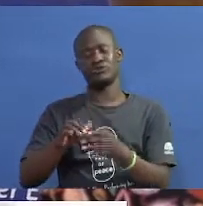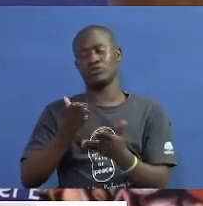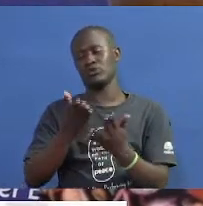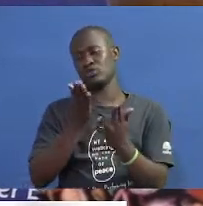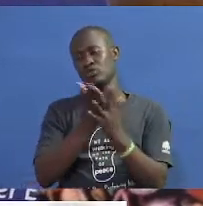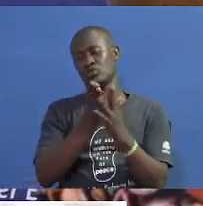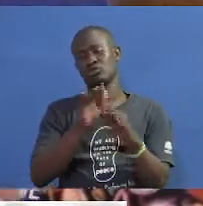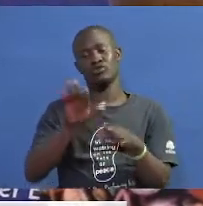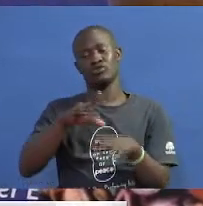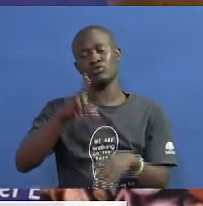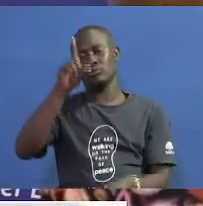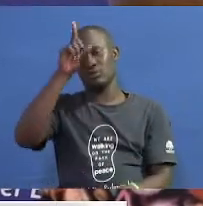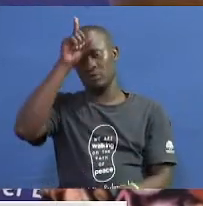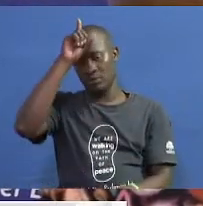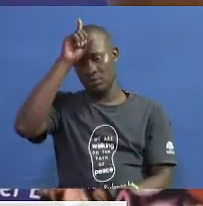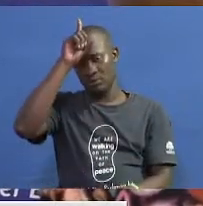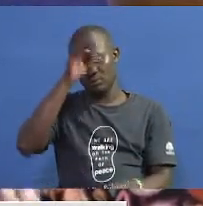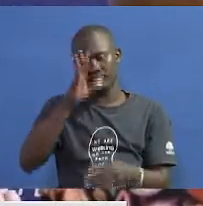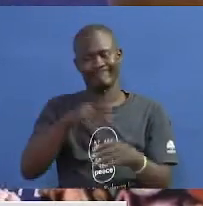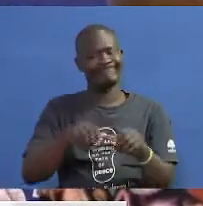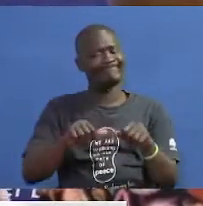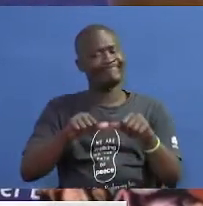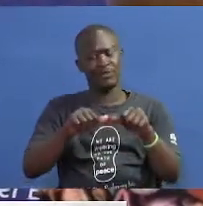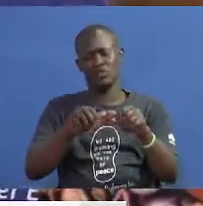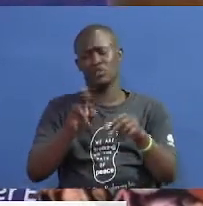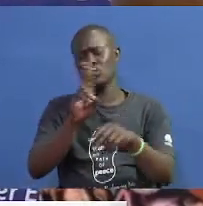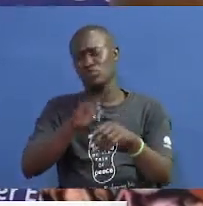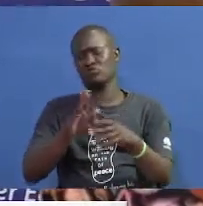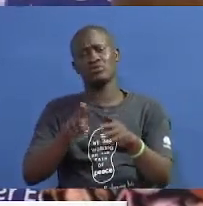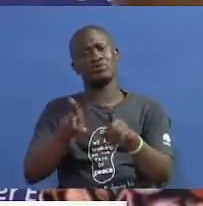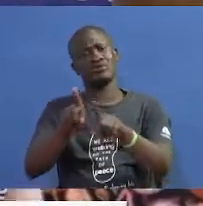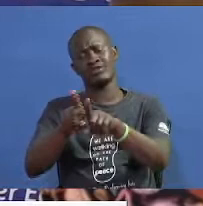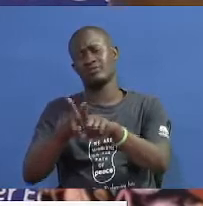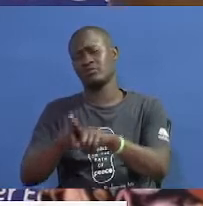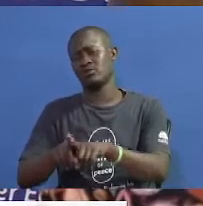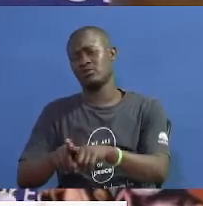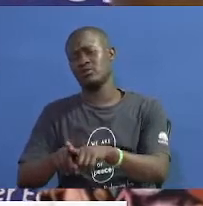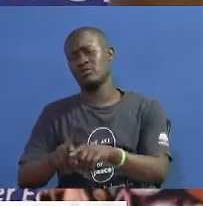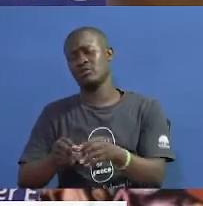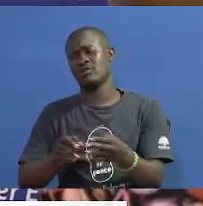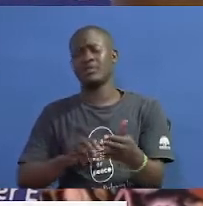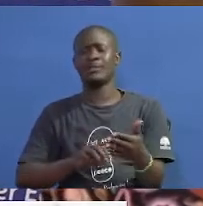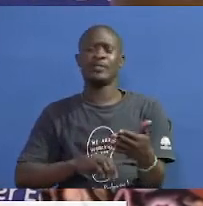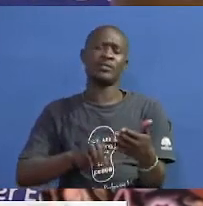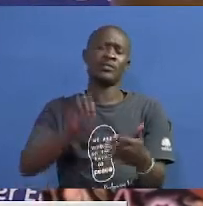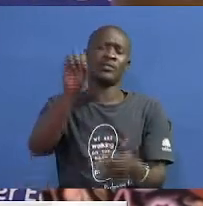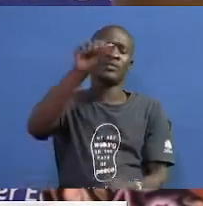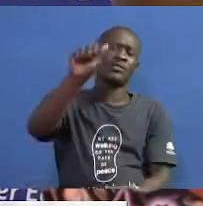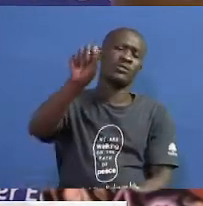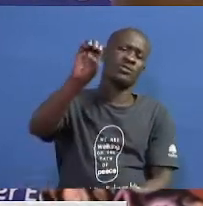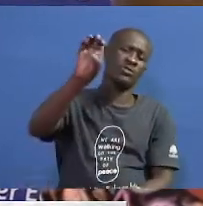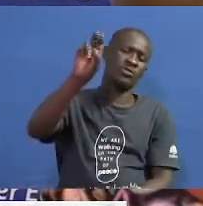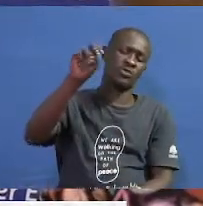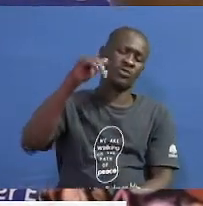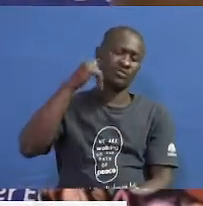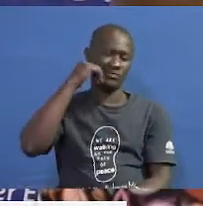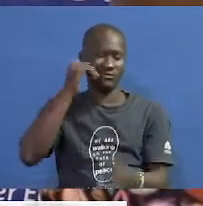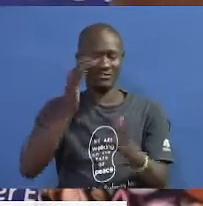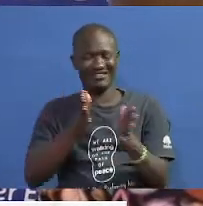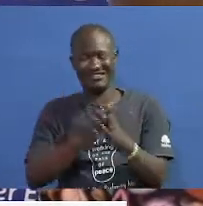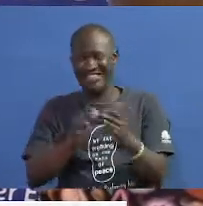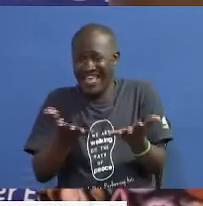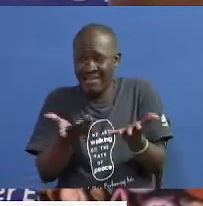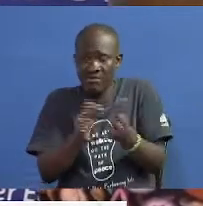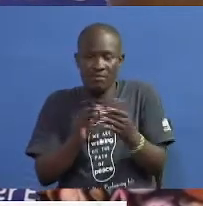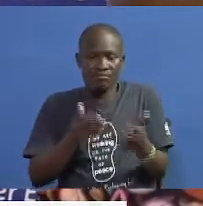a very rural area. You're still using maybe the same device, and you're still scanning an obstetric patient, but the way that you